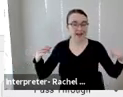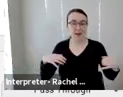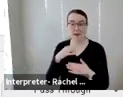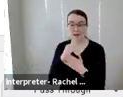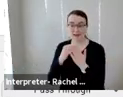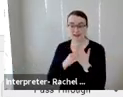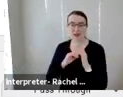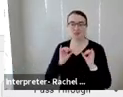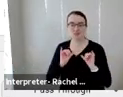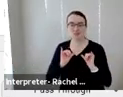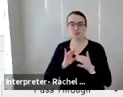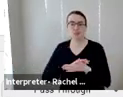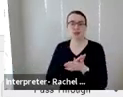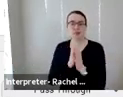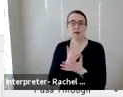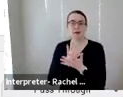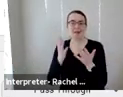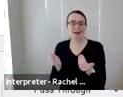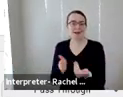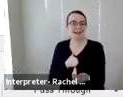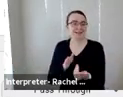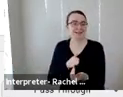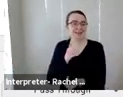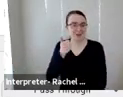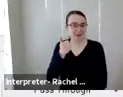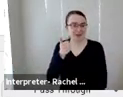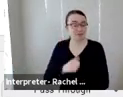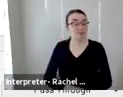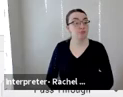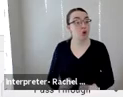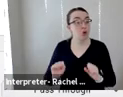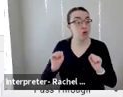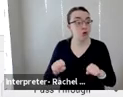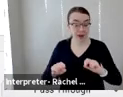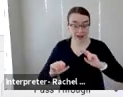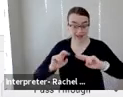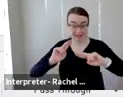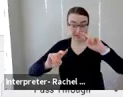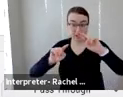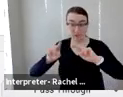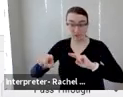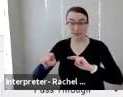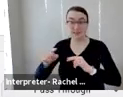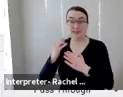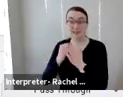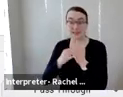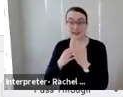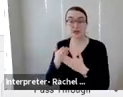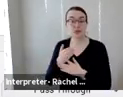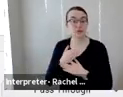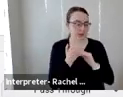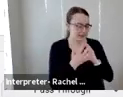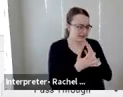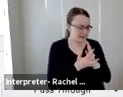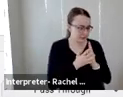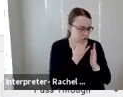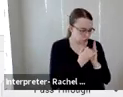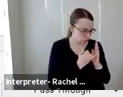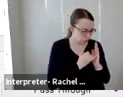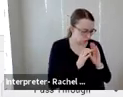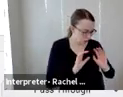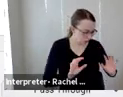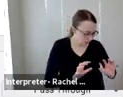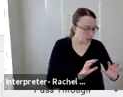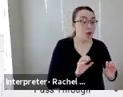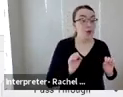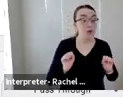lot easier. Could I lay out this sketch in a technical drawing? Yes, I could do it. I have the experience.